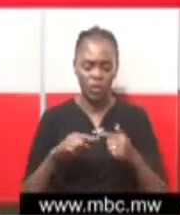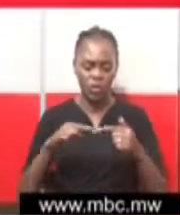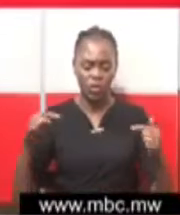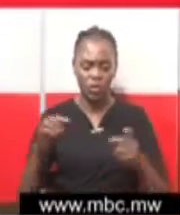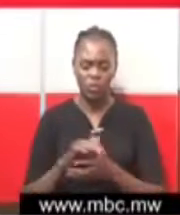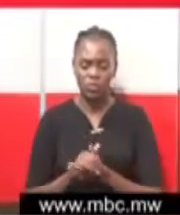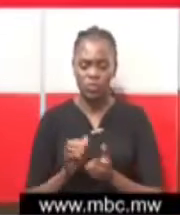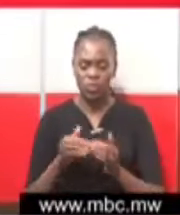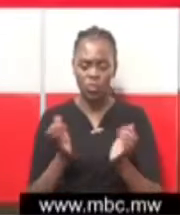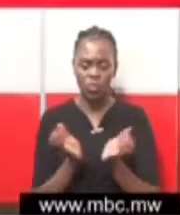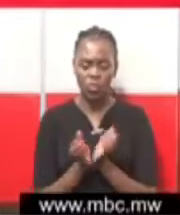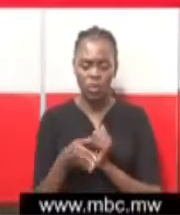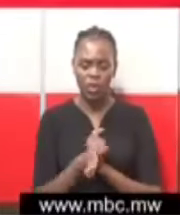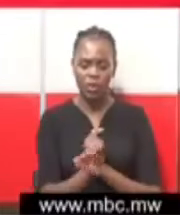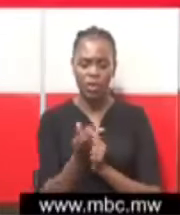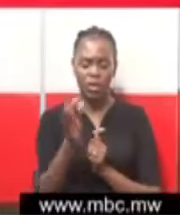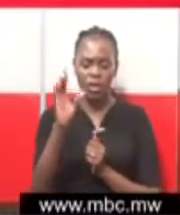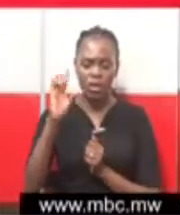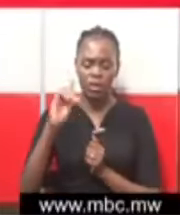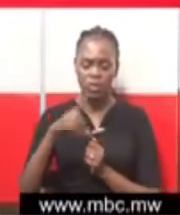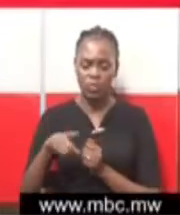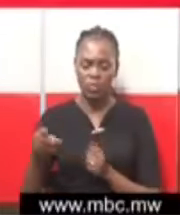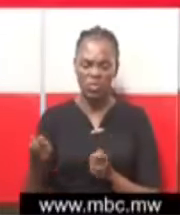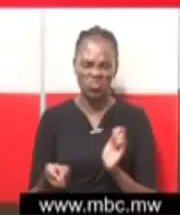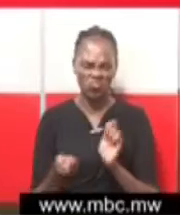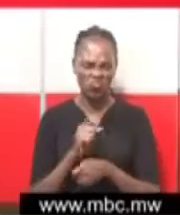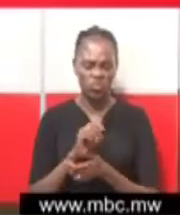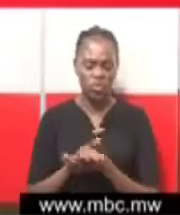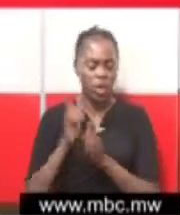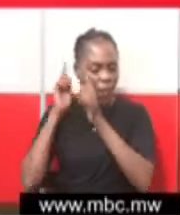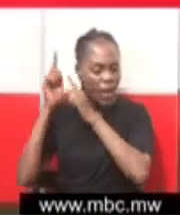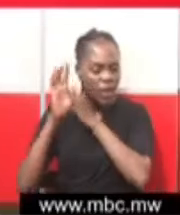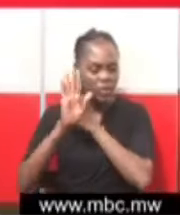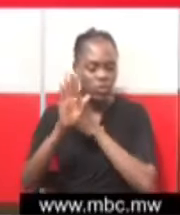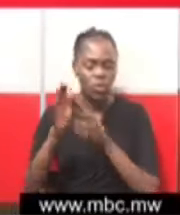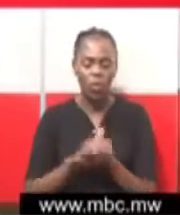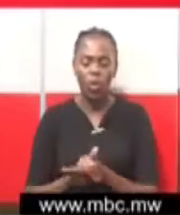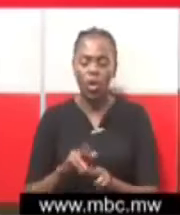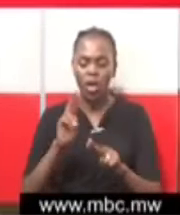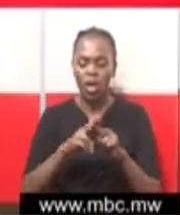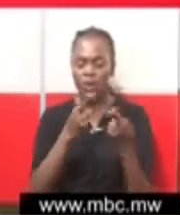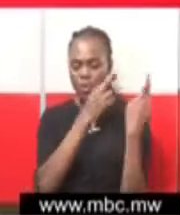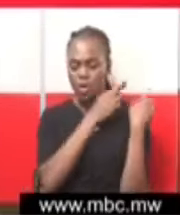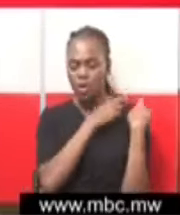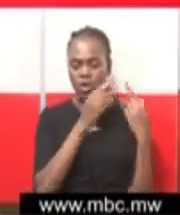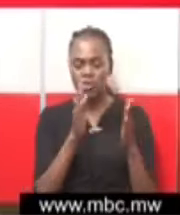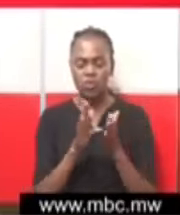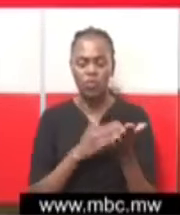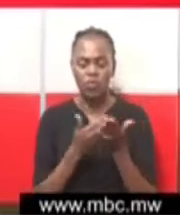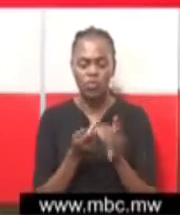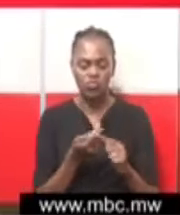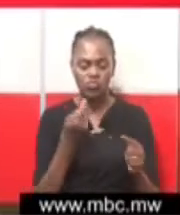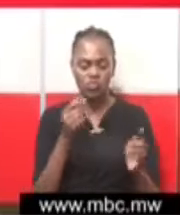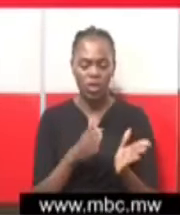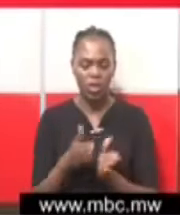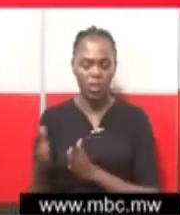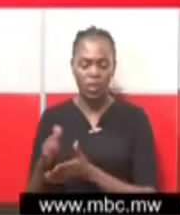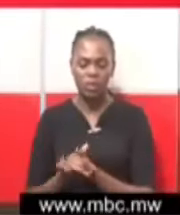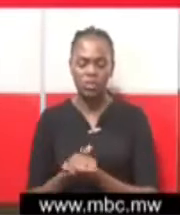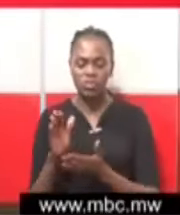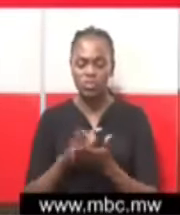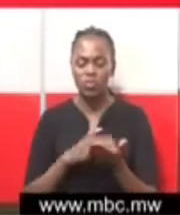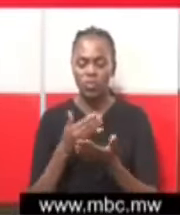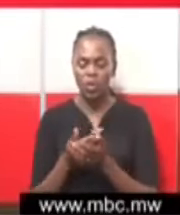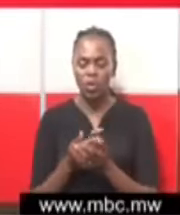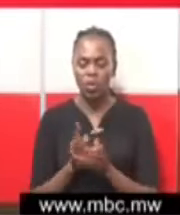Opposition Democratic Progressive Party, DPP, says it will not change its decision of allocating positions according to regions, despite criticisms and